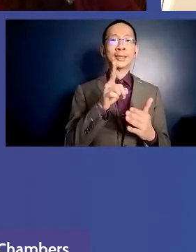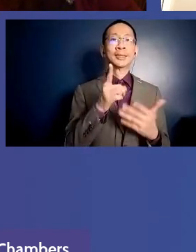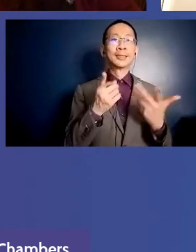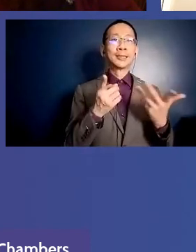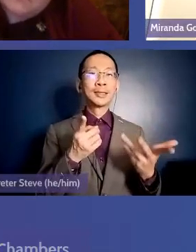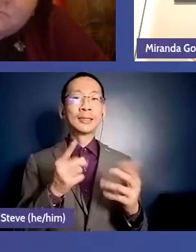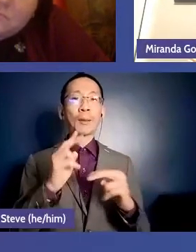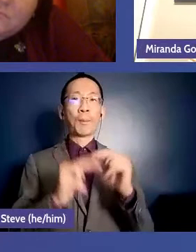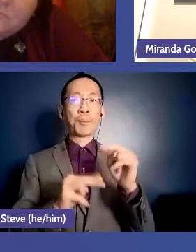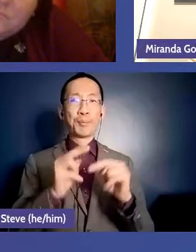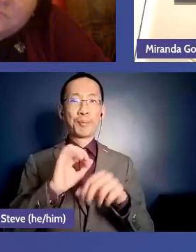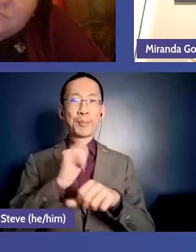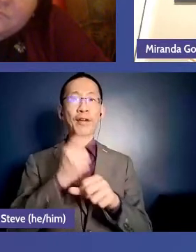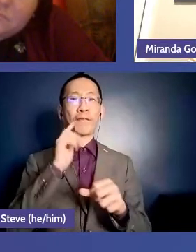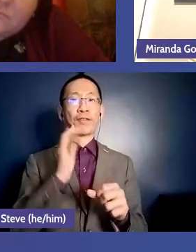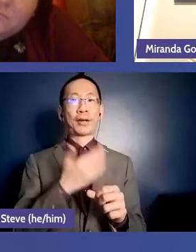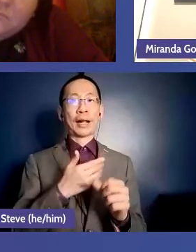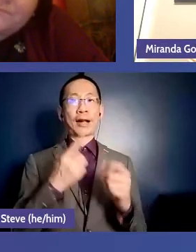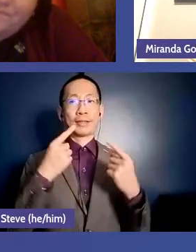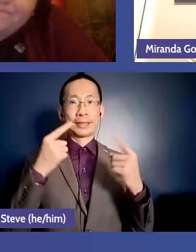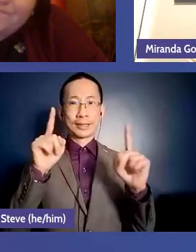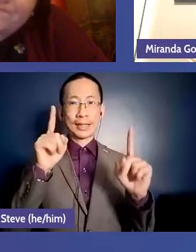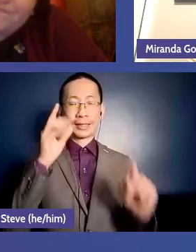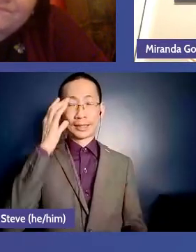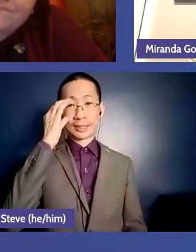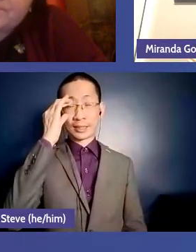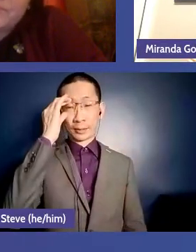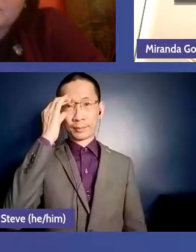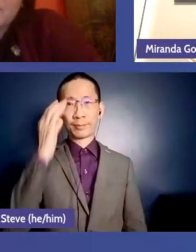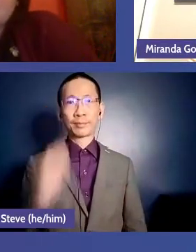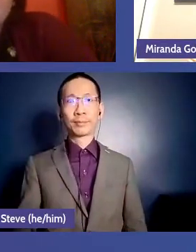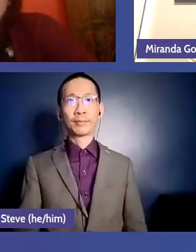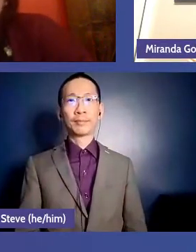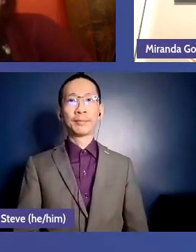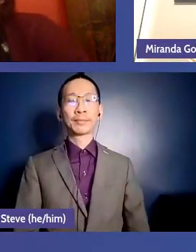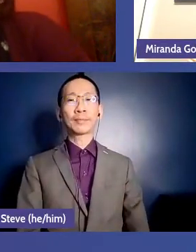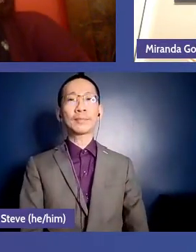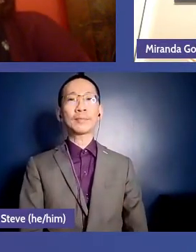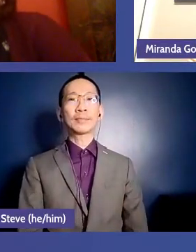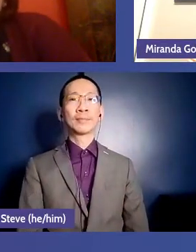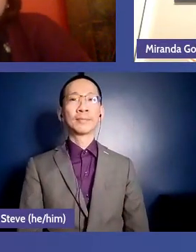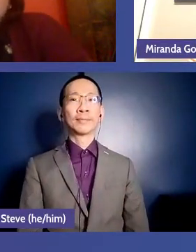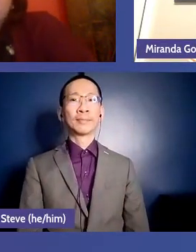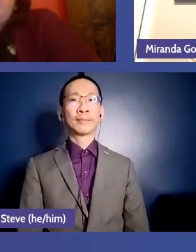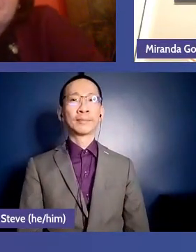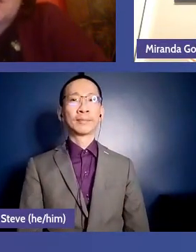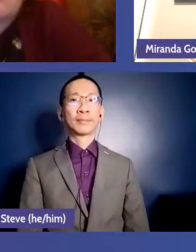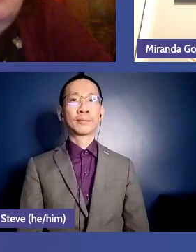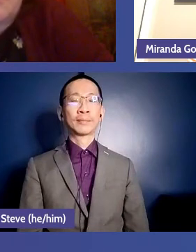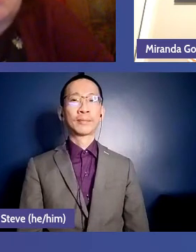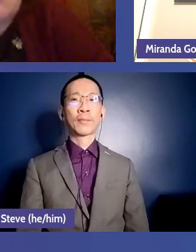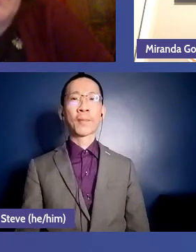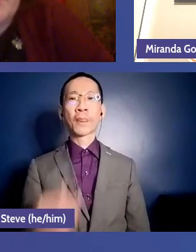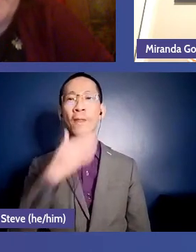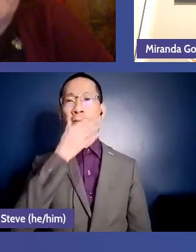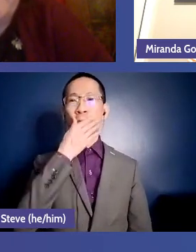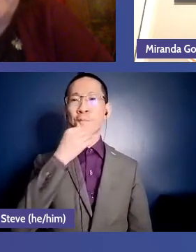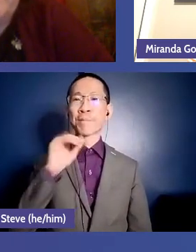built for our success. No, Jamil, thank you for saying the